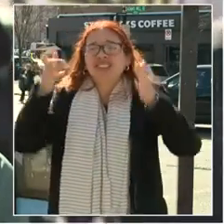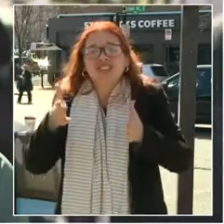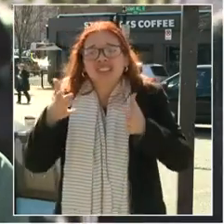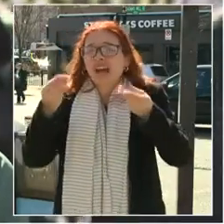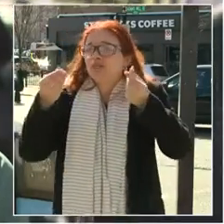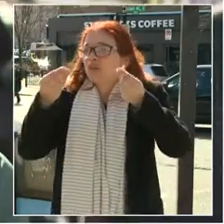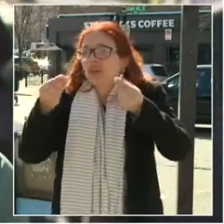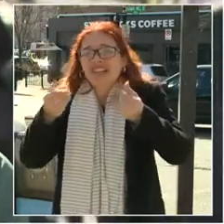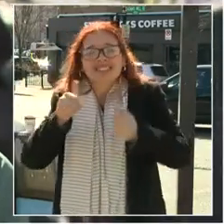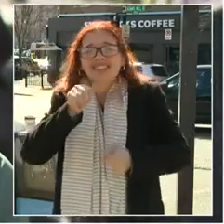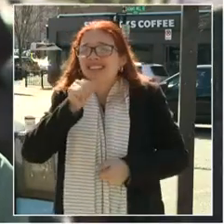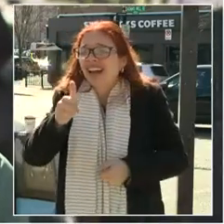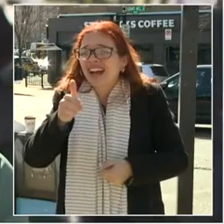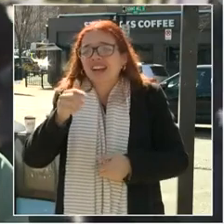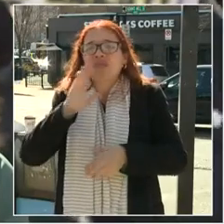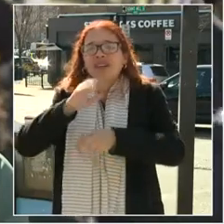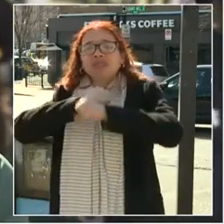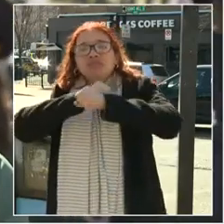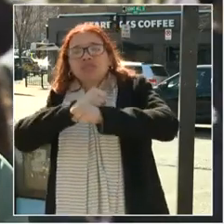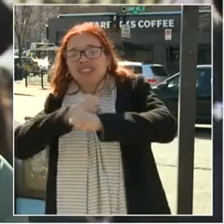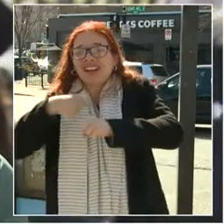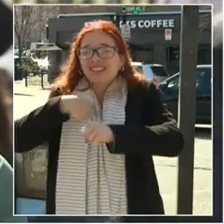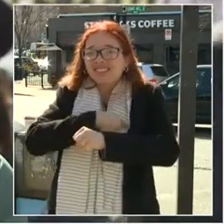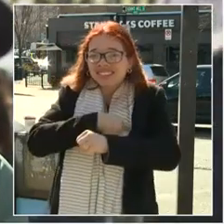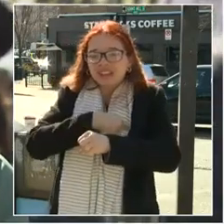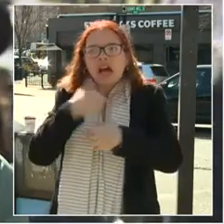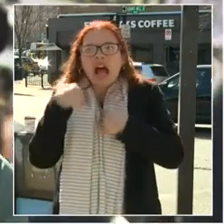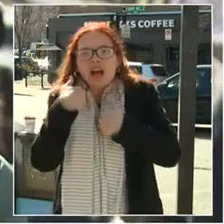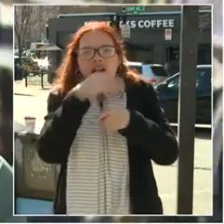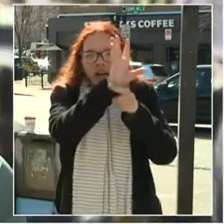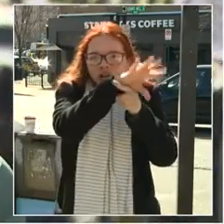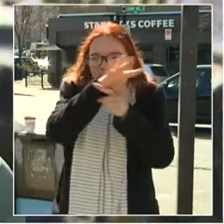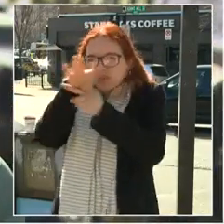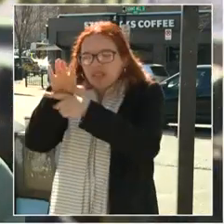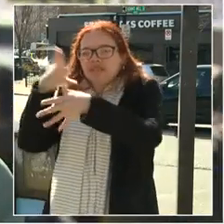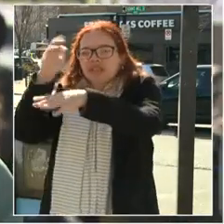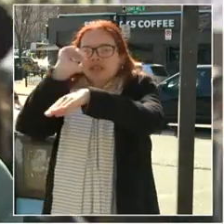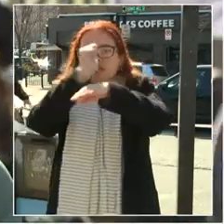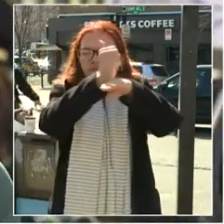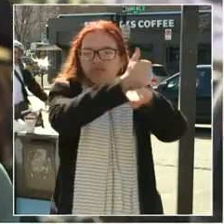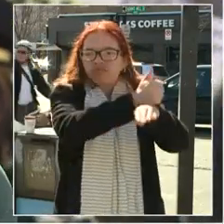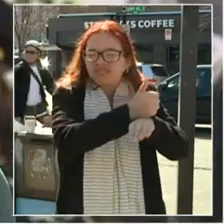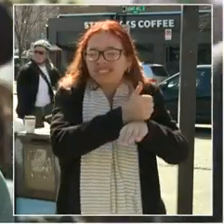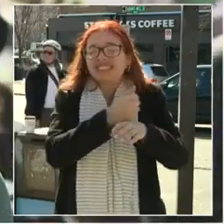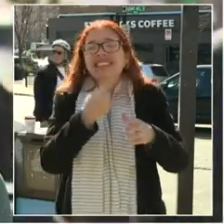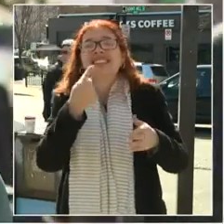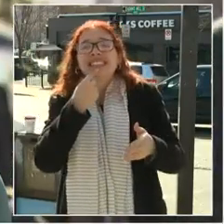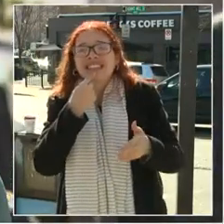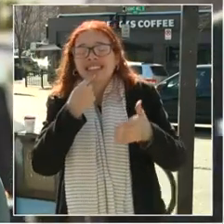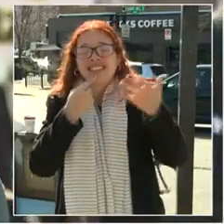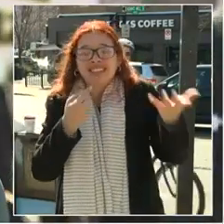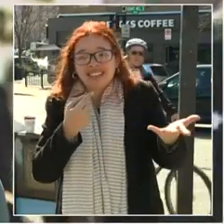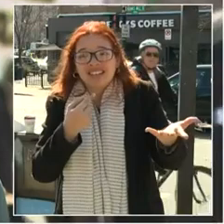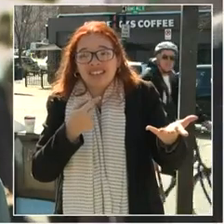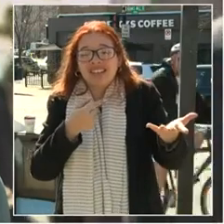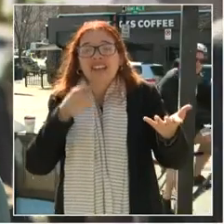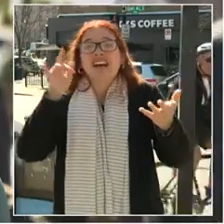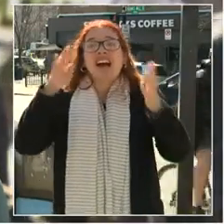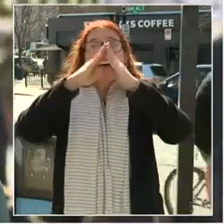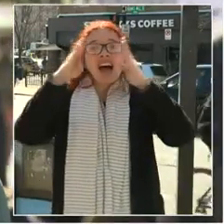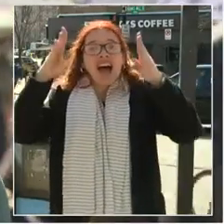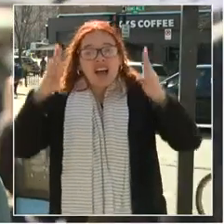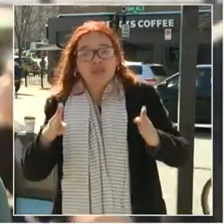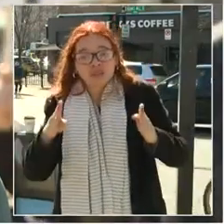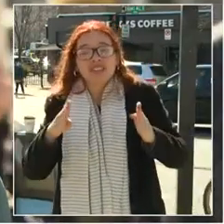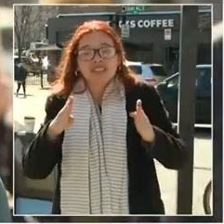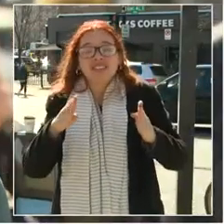managers that will protect us. We've got cameras everywhere, but they keep saying that the housing authority, because